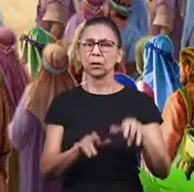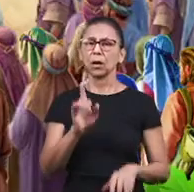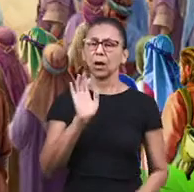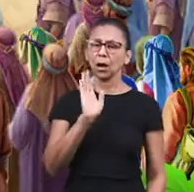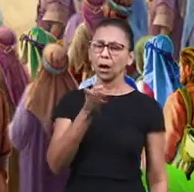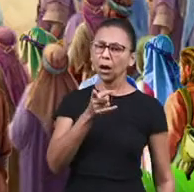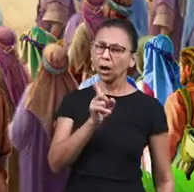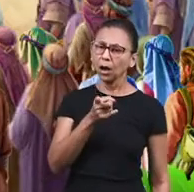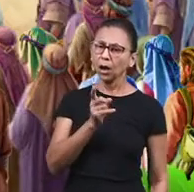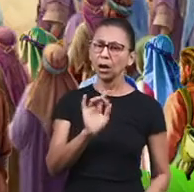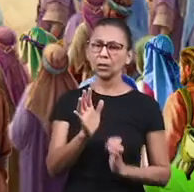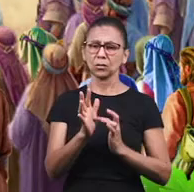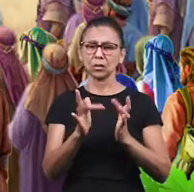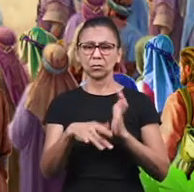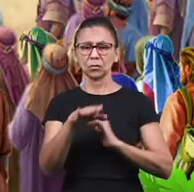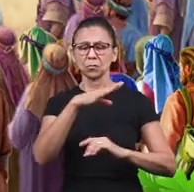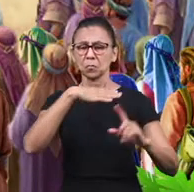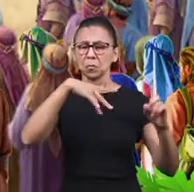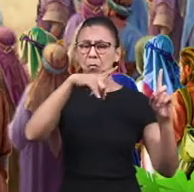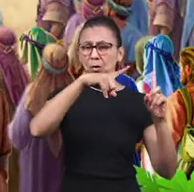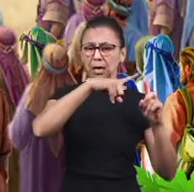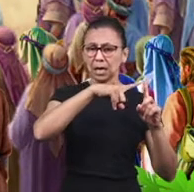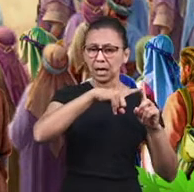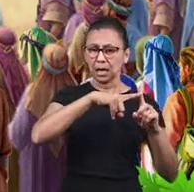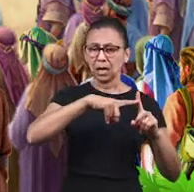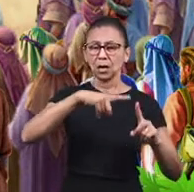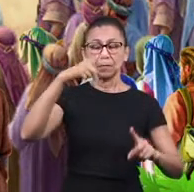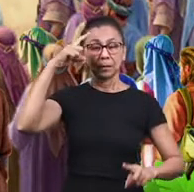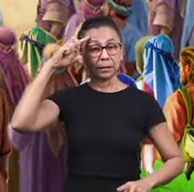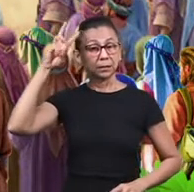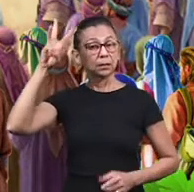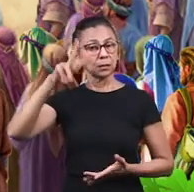Jesus died, but he resurrected on the third day, and he